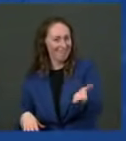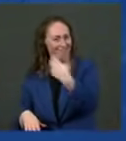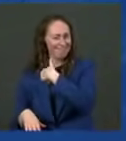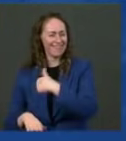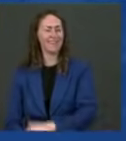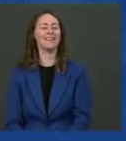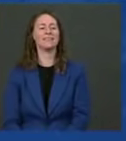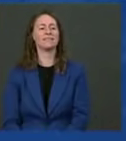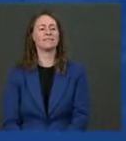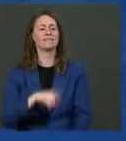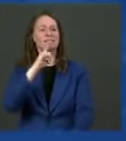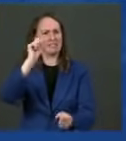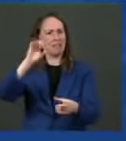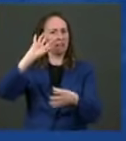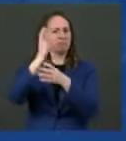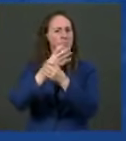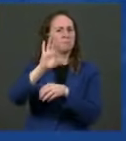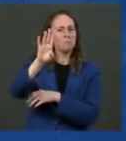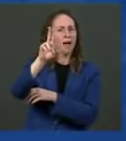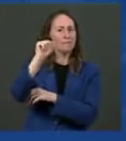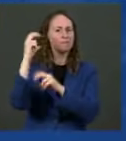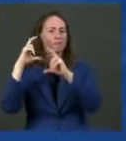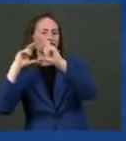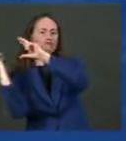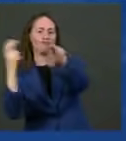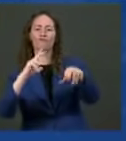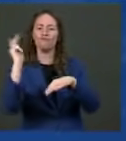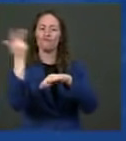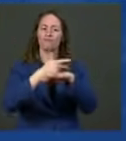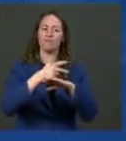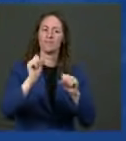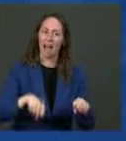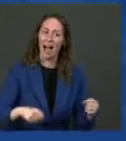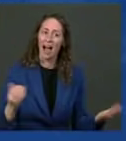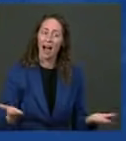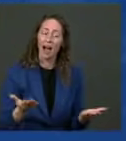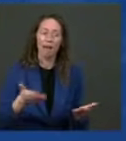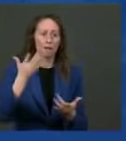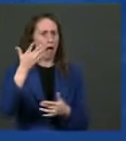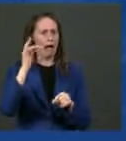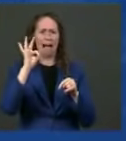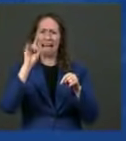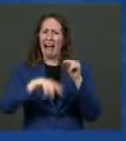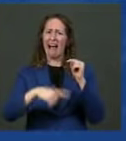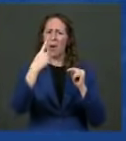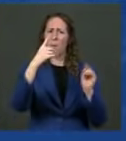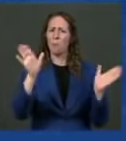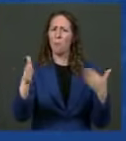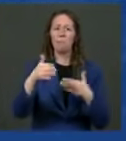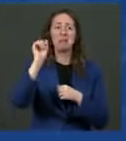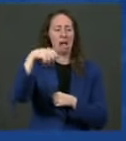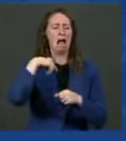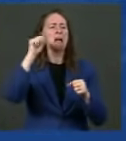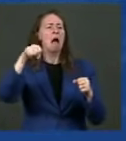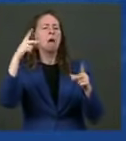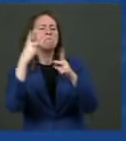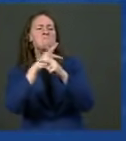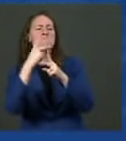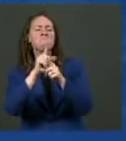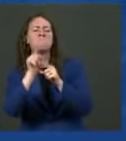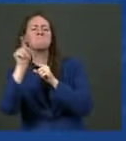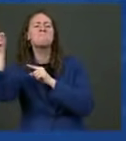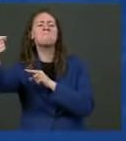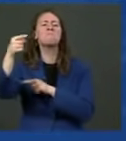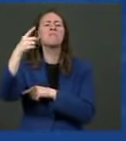White House, and if we can't get you all in one room, we'll be out in the Rose Garden or out in the back there, and maybe let you fly the helicopters or